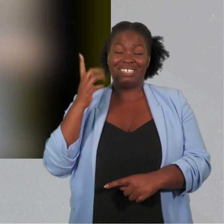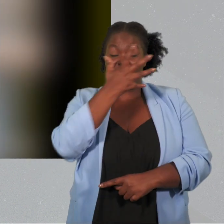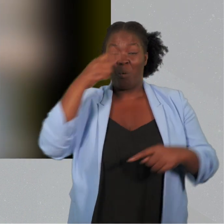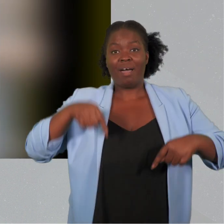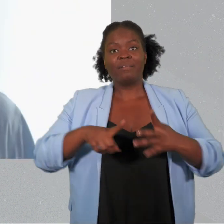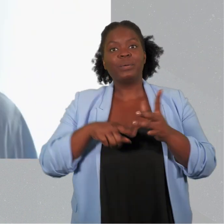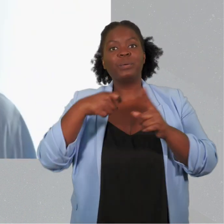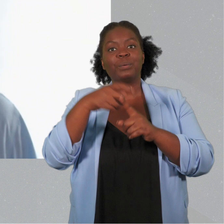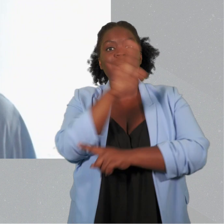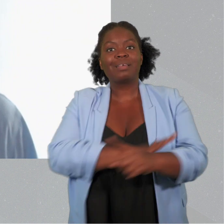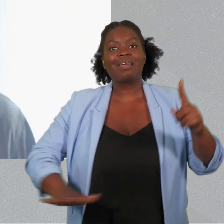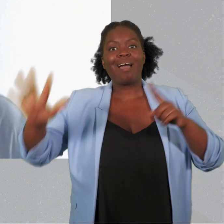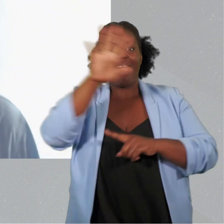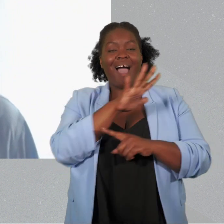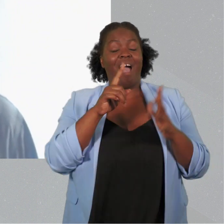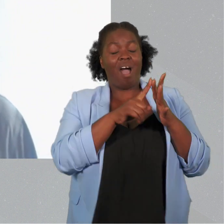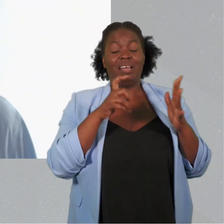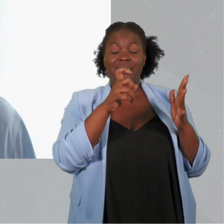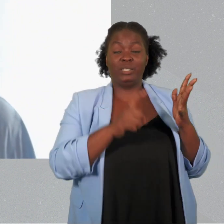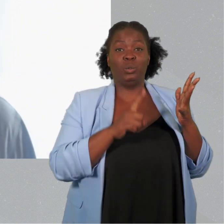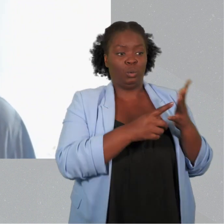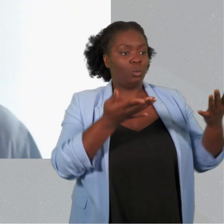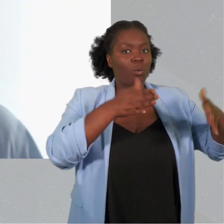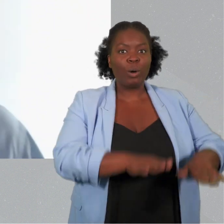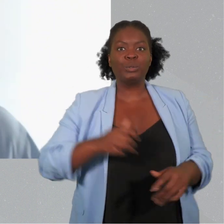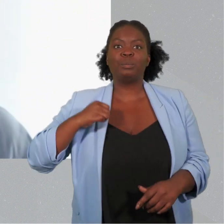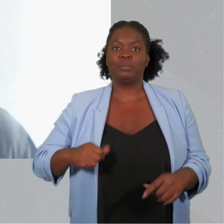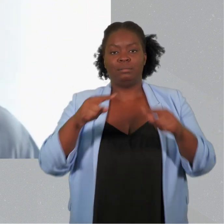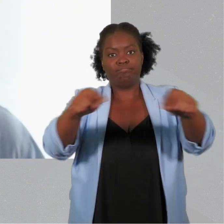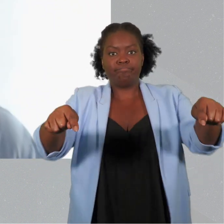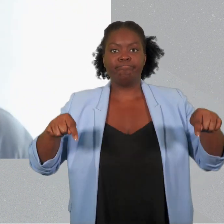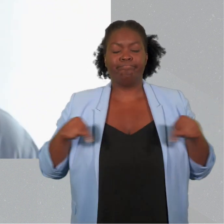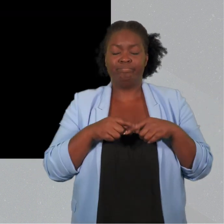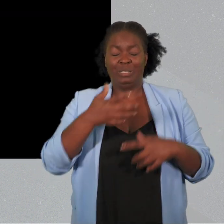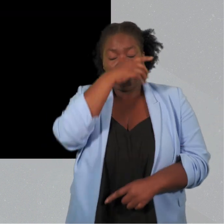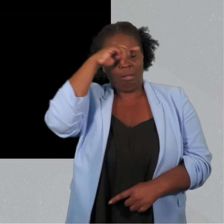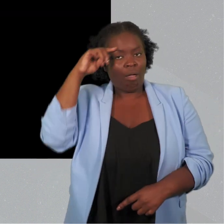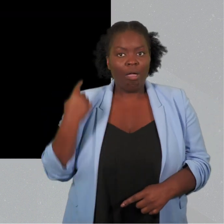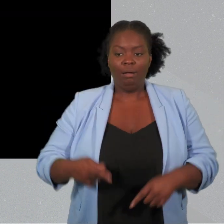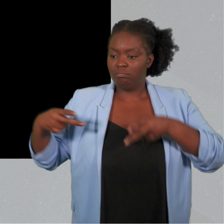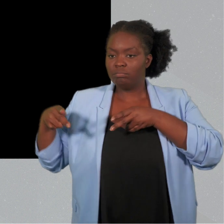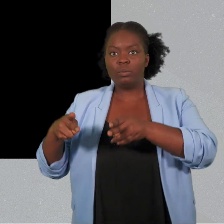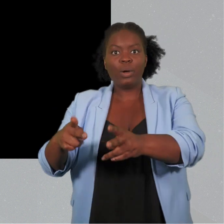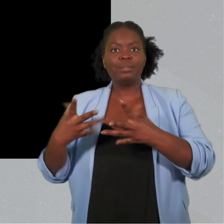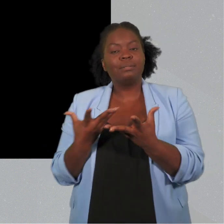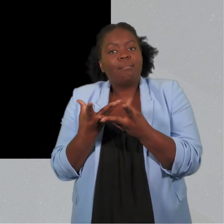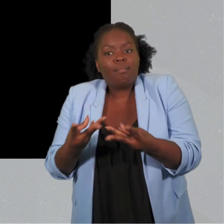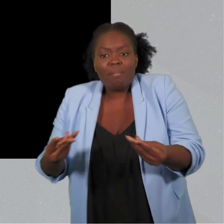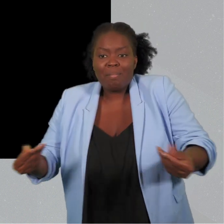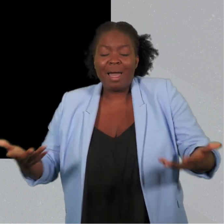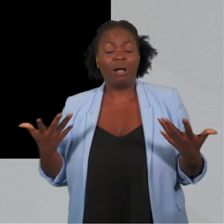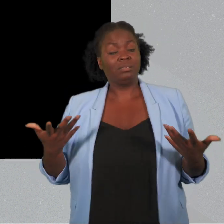in the United Kingdom, we saw intensive care units having to shut down, operating suites unable to cope with the heat, roads starting to melt.